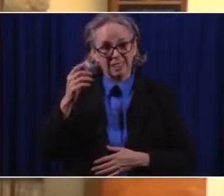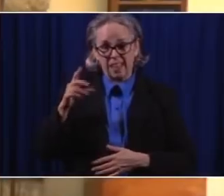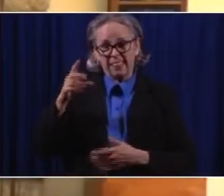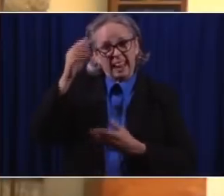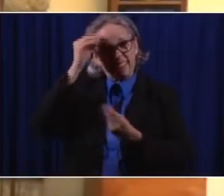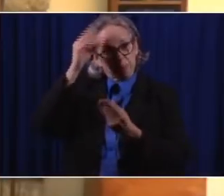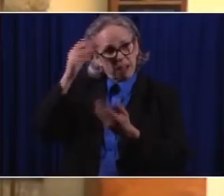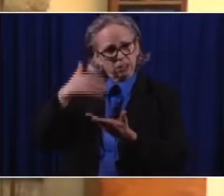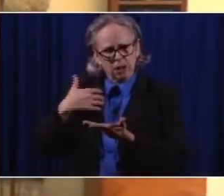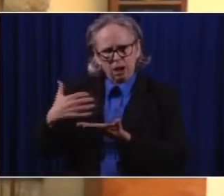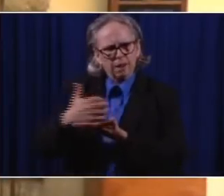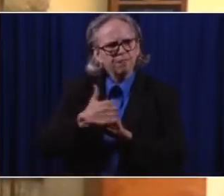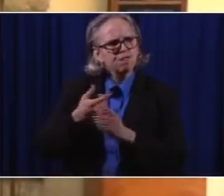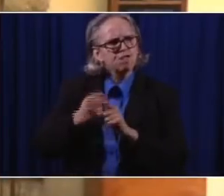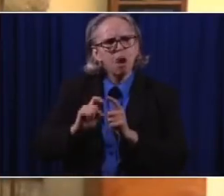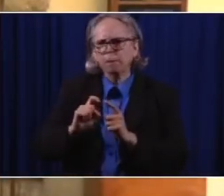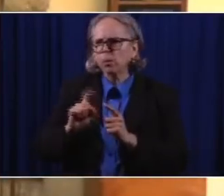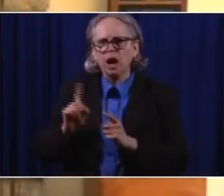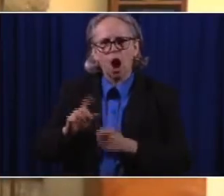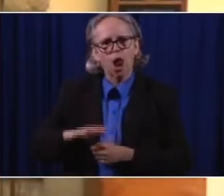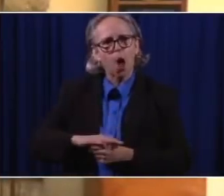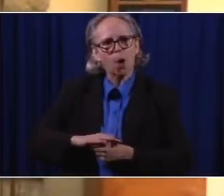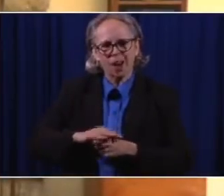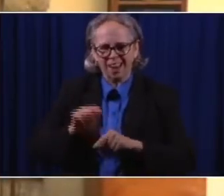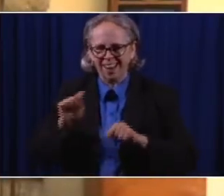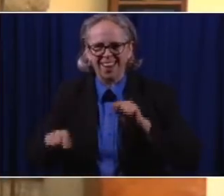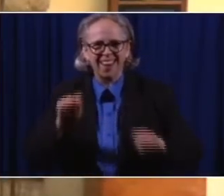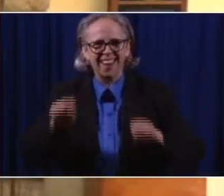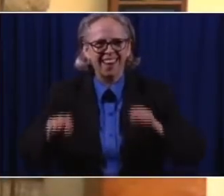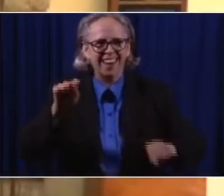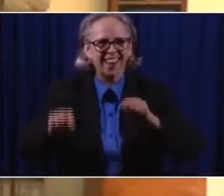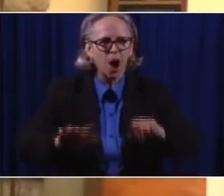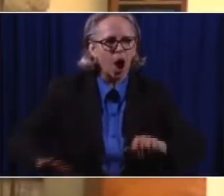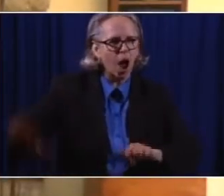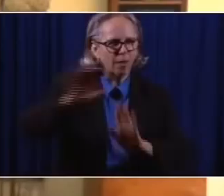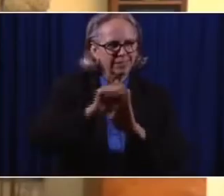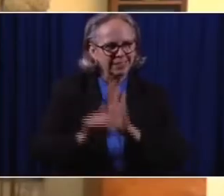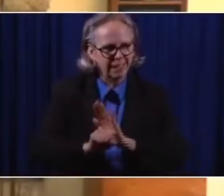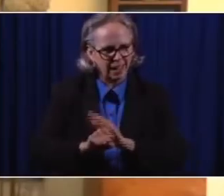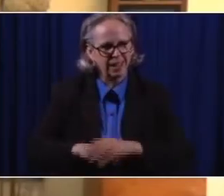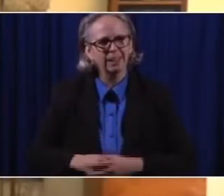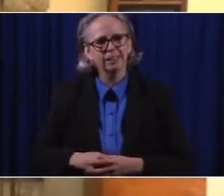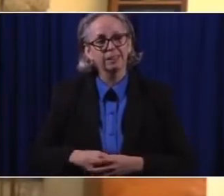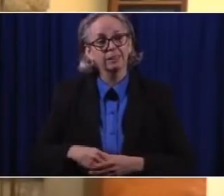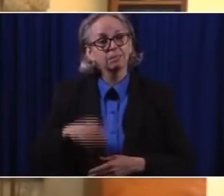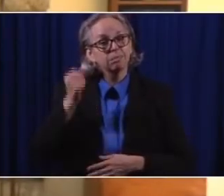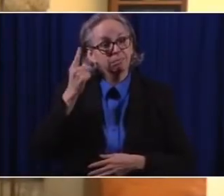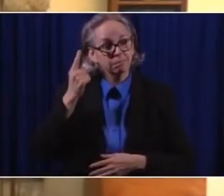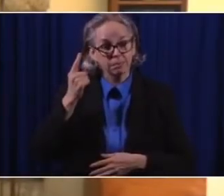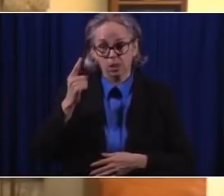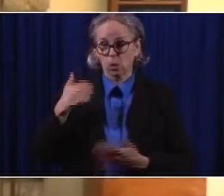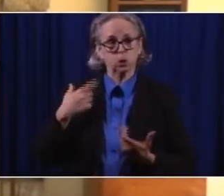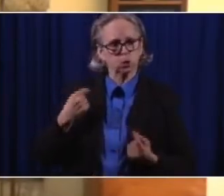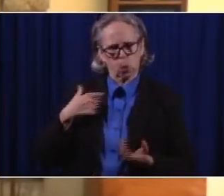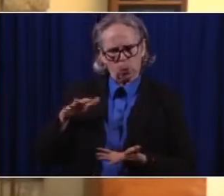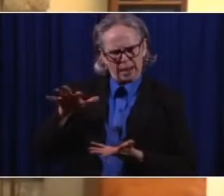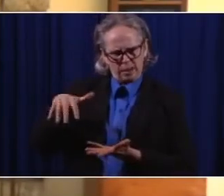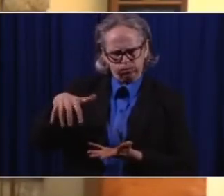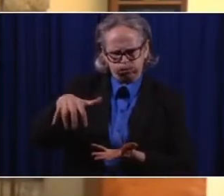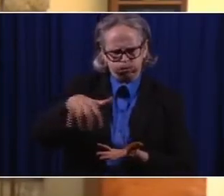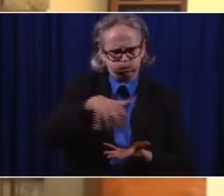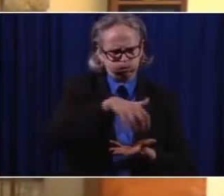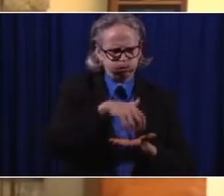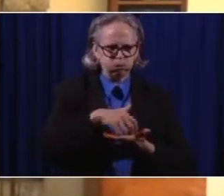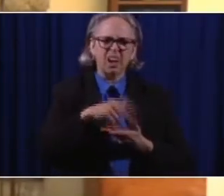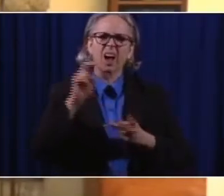way that you can come up with mathematical precision. But we do know the power of